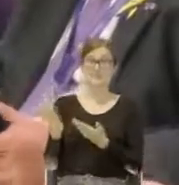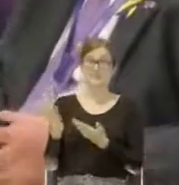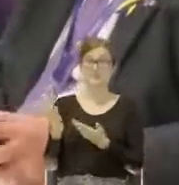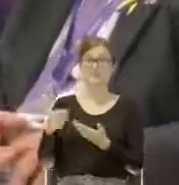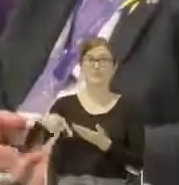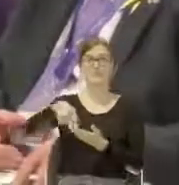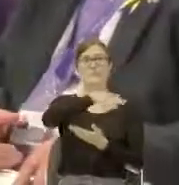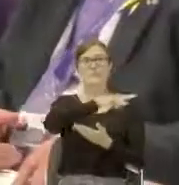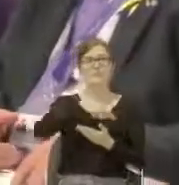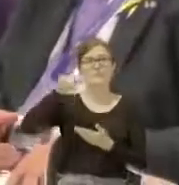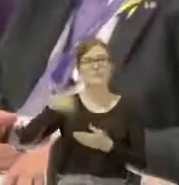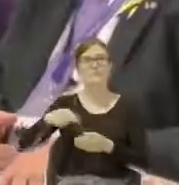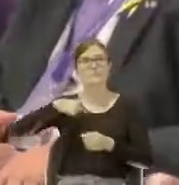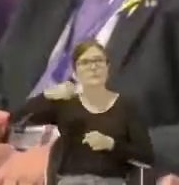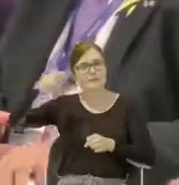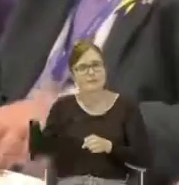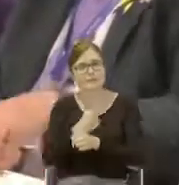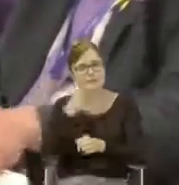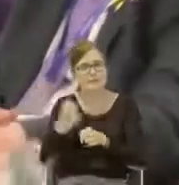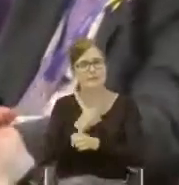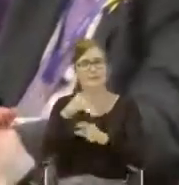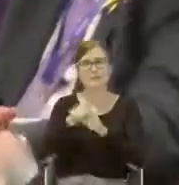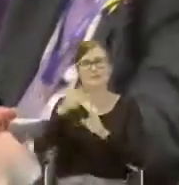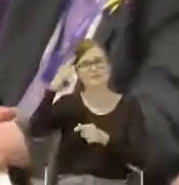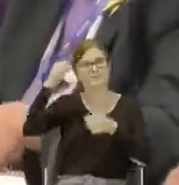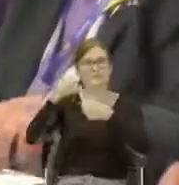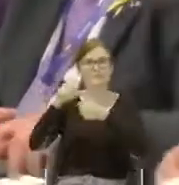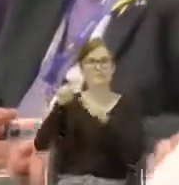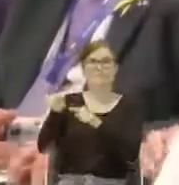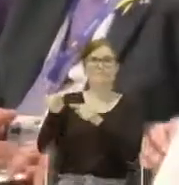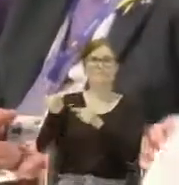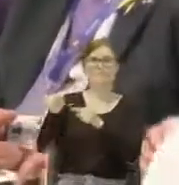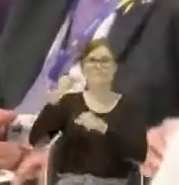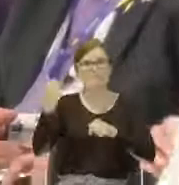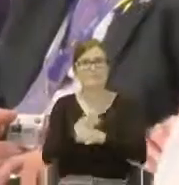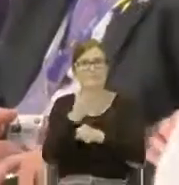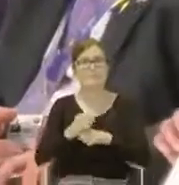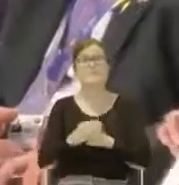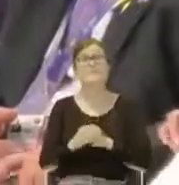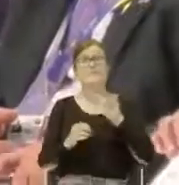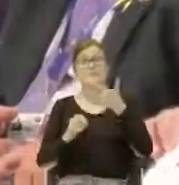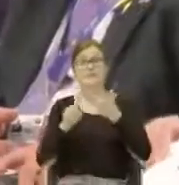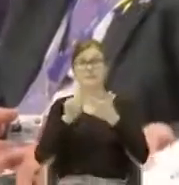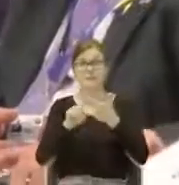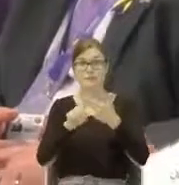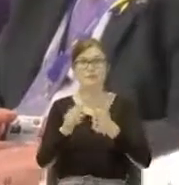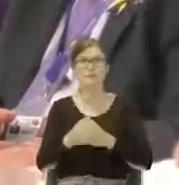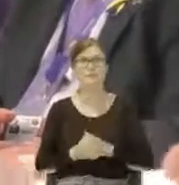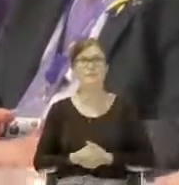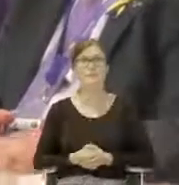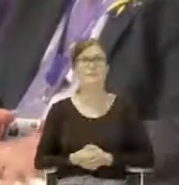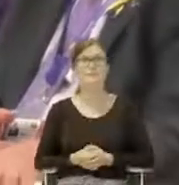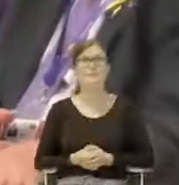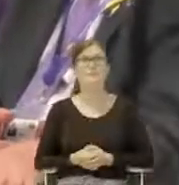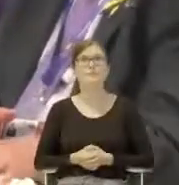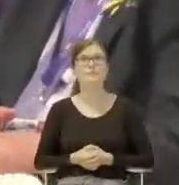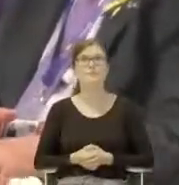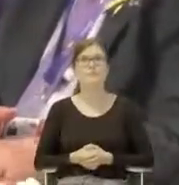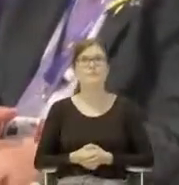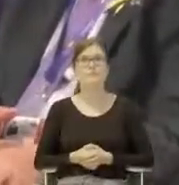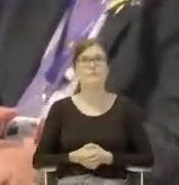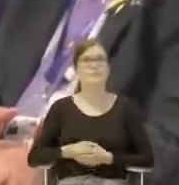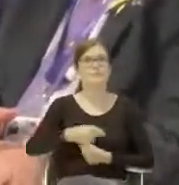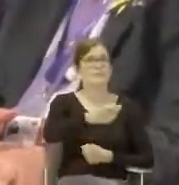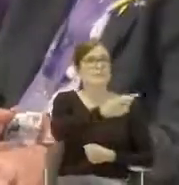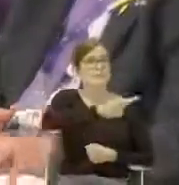of you and all of us here are as driver of global commitments and agenda. Yes, they have the global agenda. Without